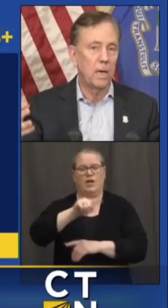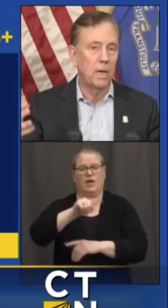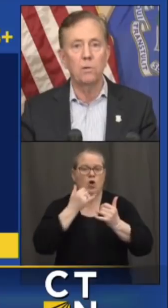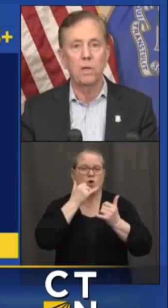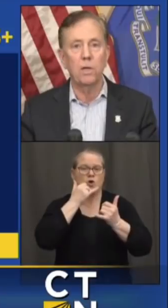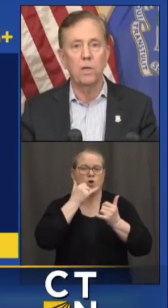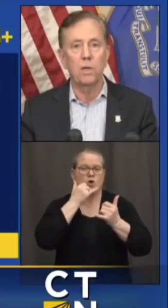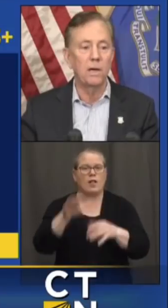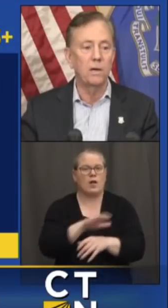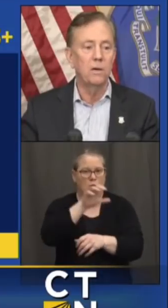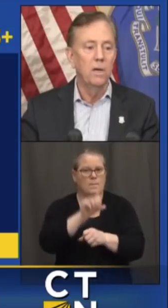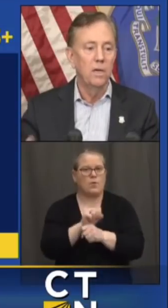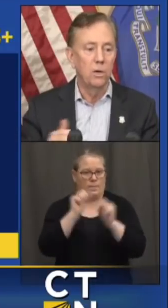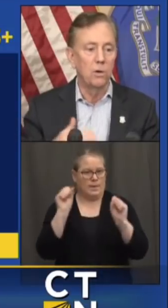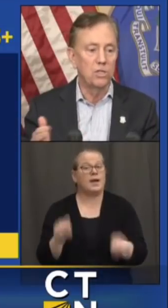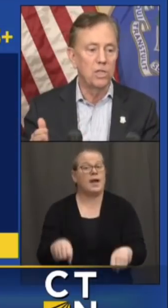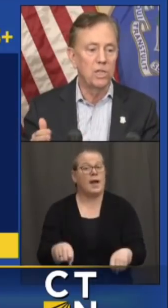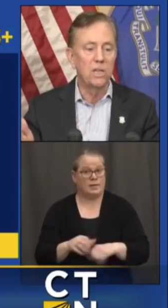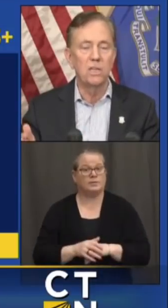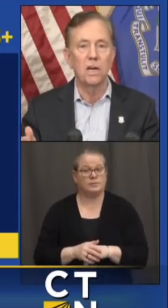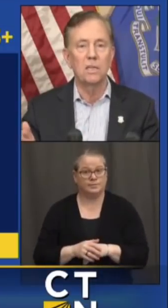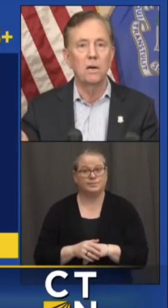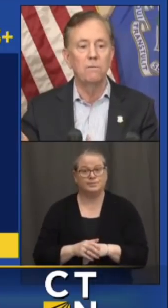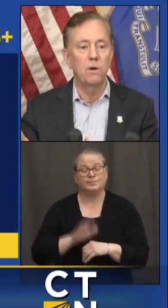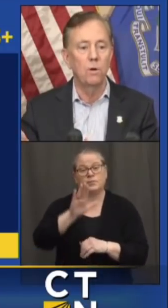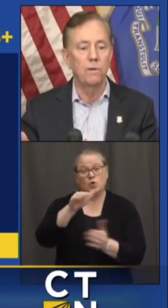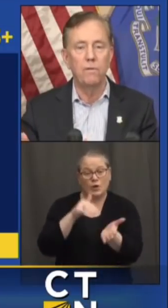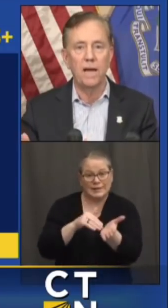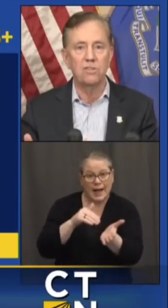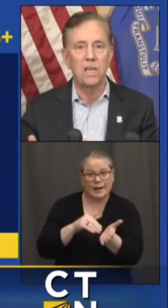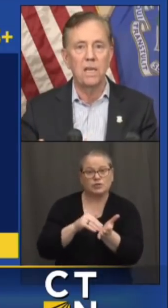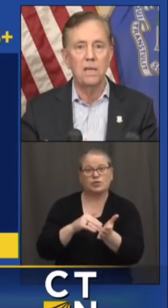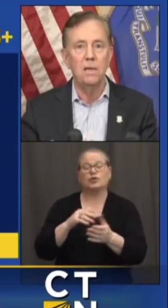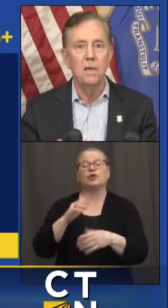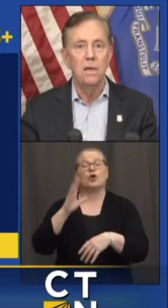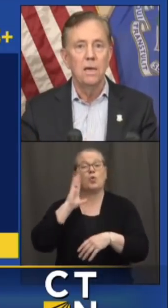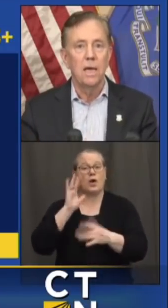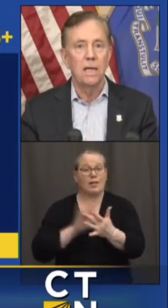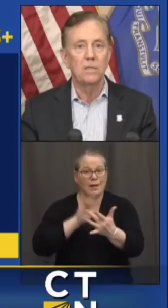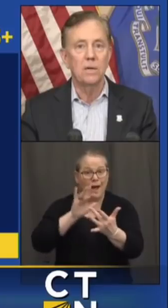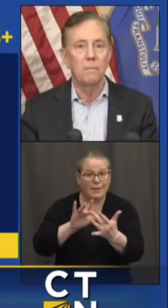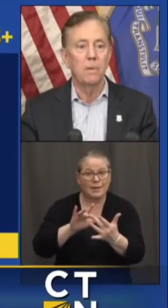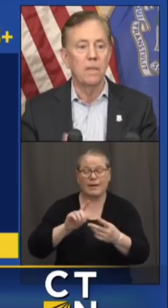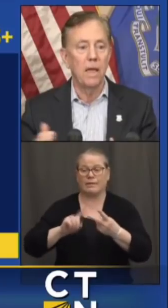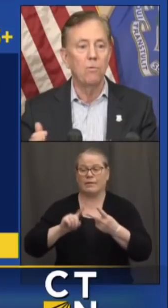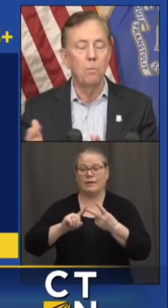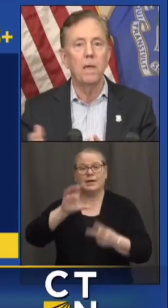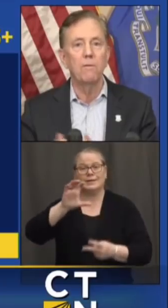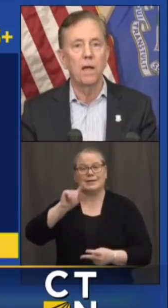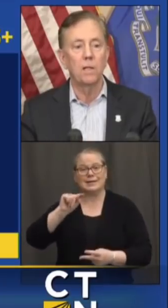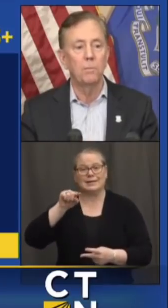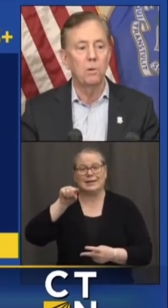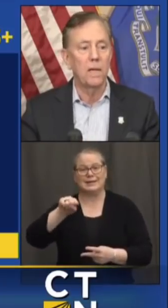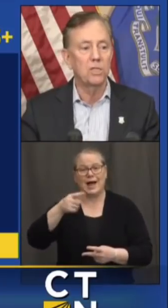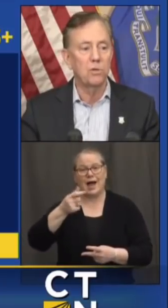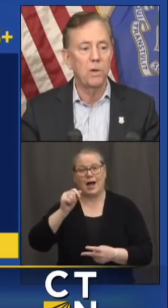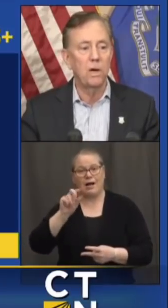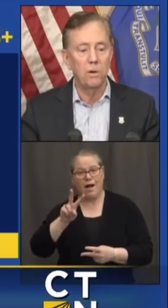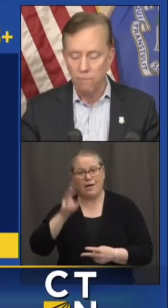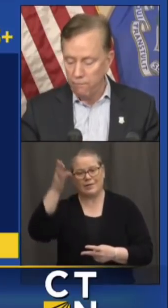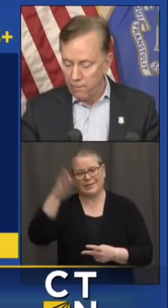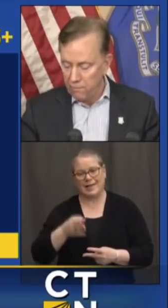contacted by your healthcare provider. You'll go to ct.gov, COVID vaccine, and they will be available.